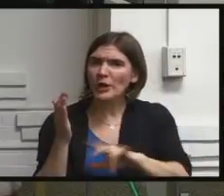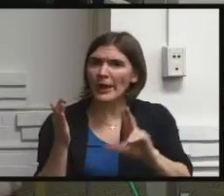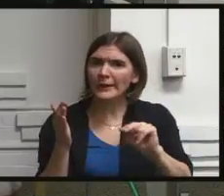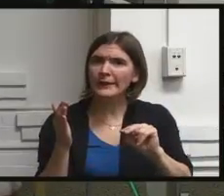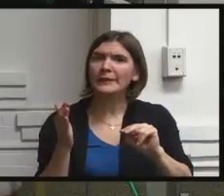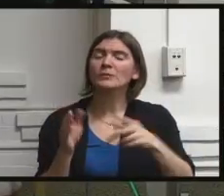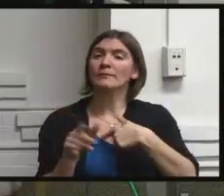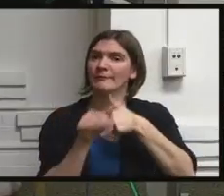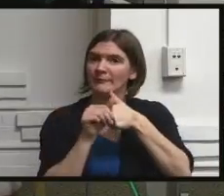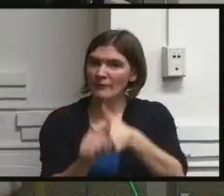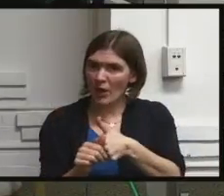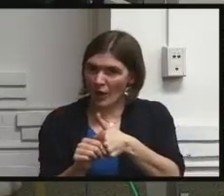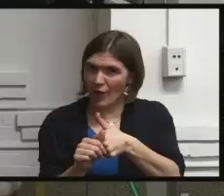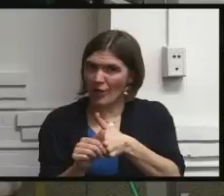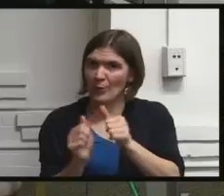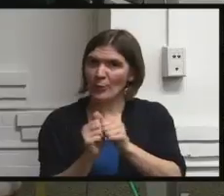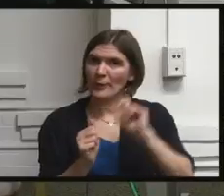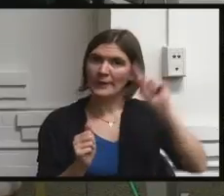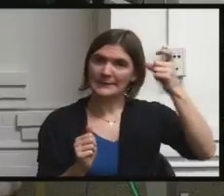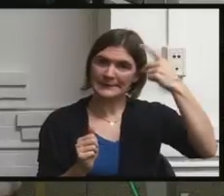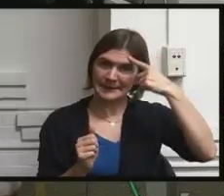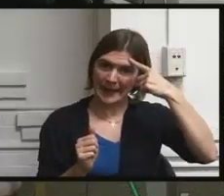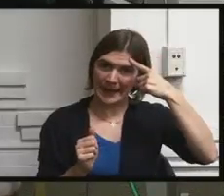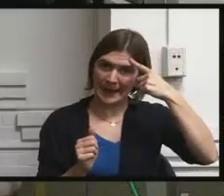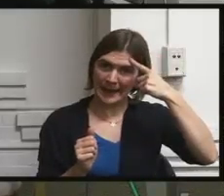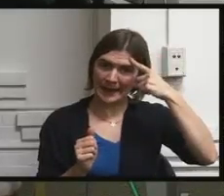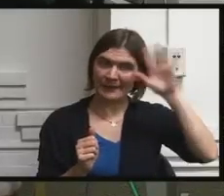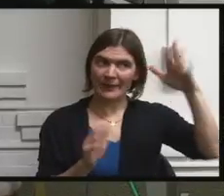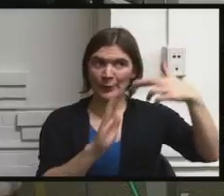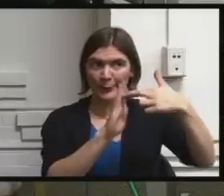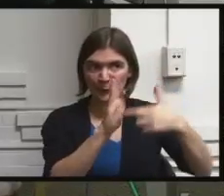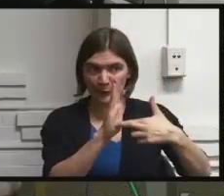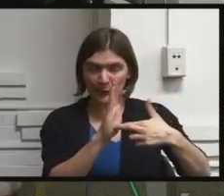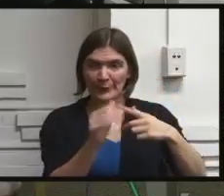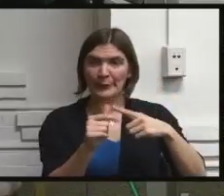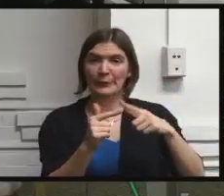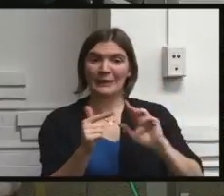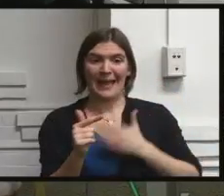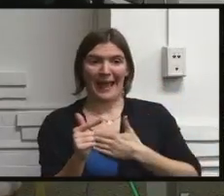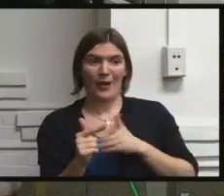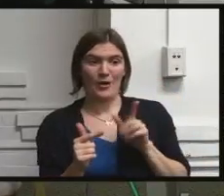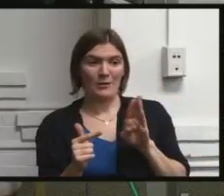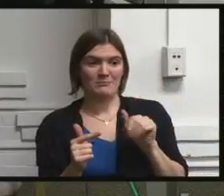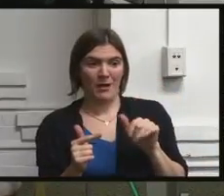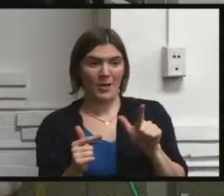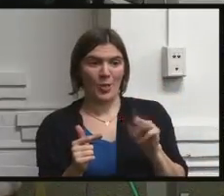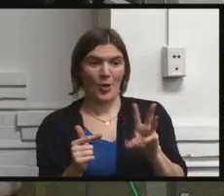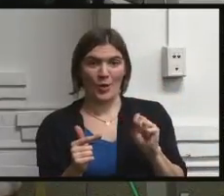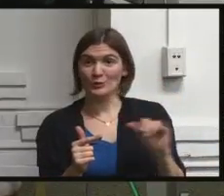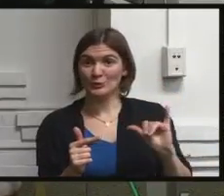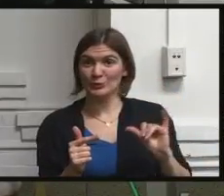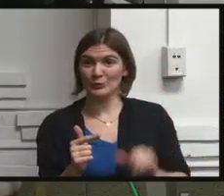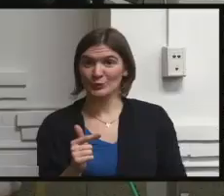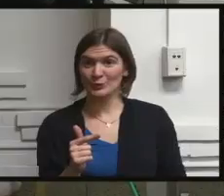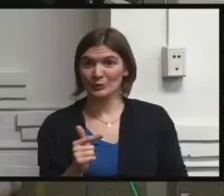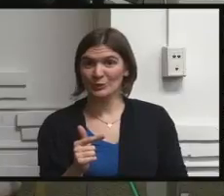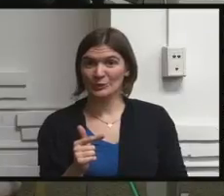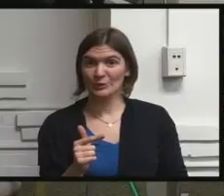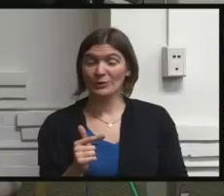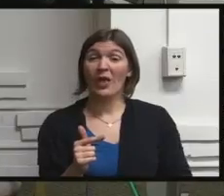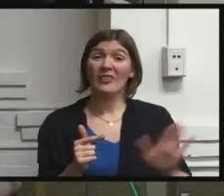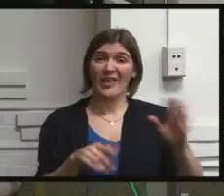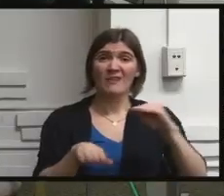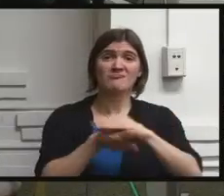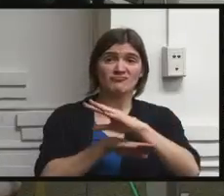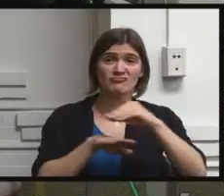we're compliant with the state ordinance and our own bylaws. And their advice